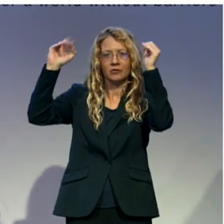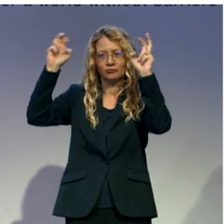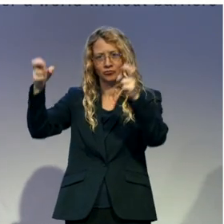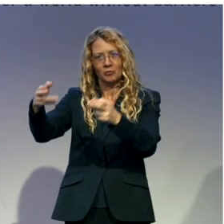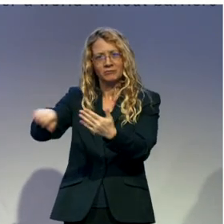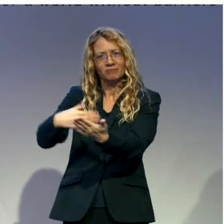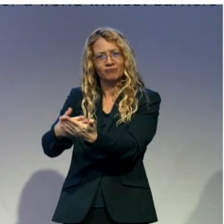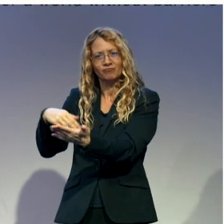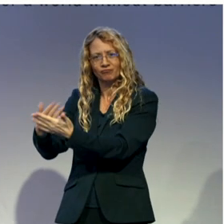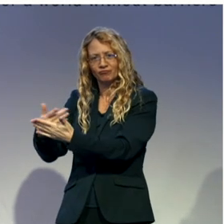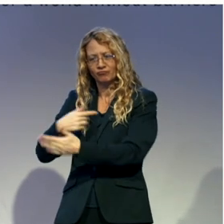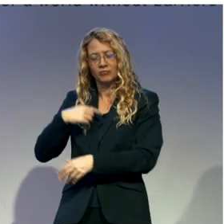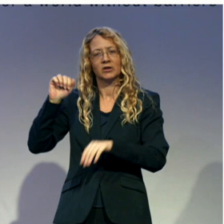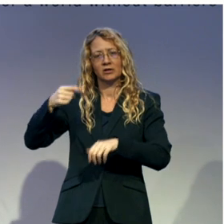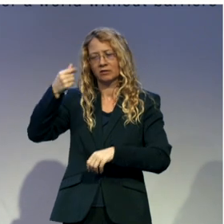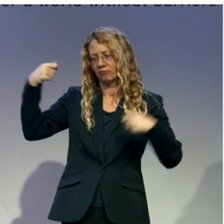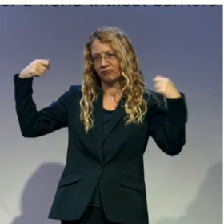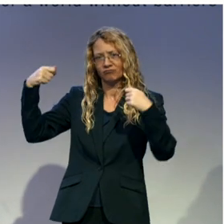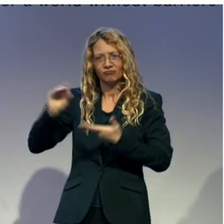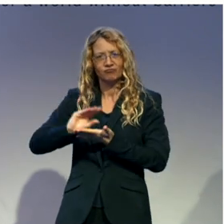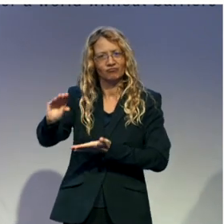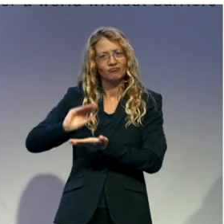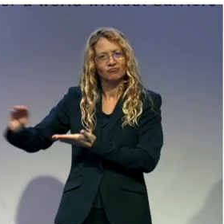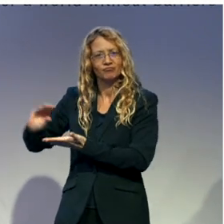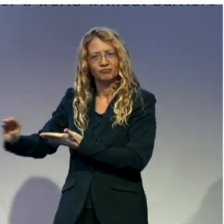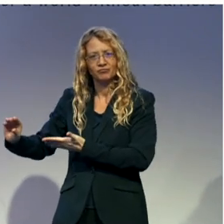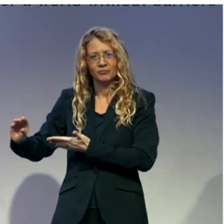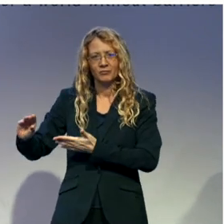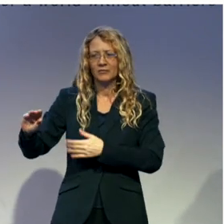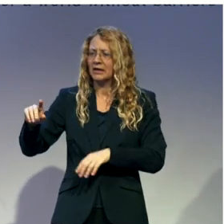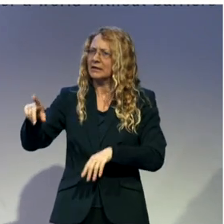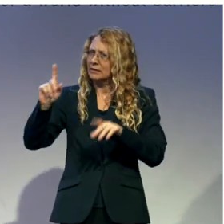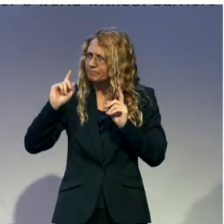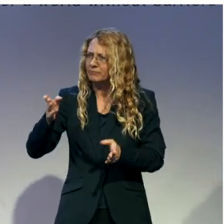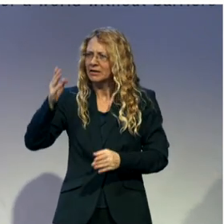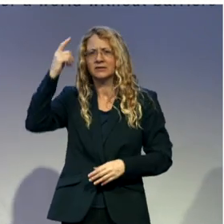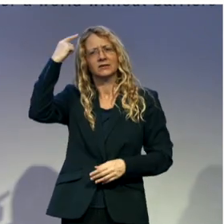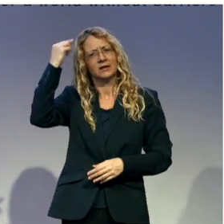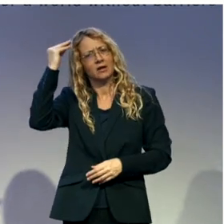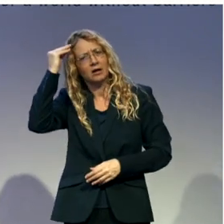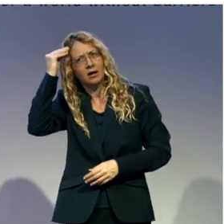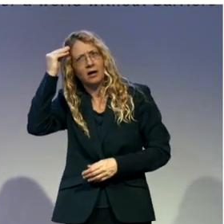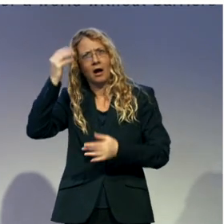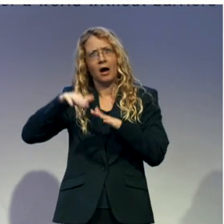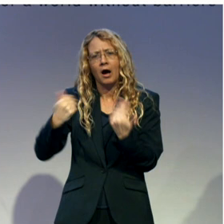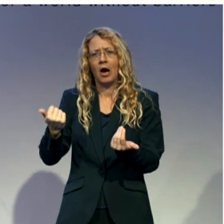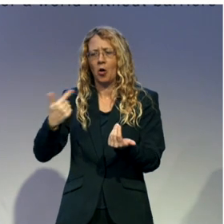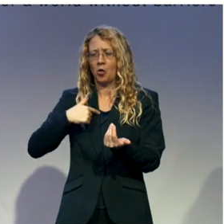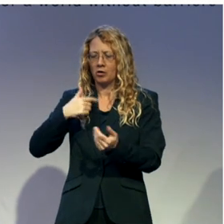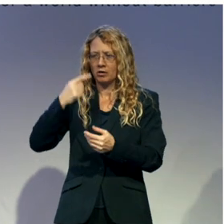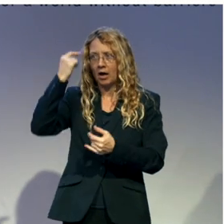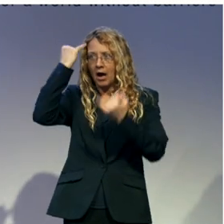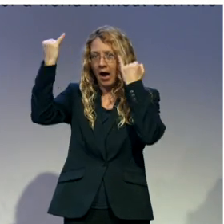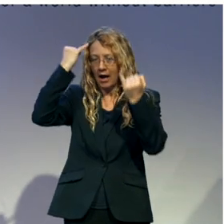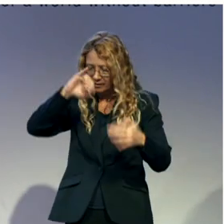The goal of the grant facility was to put learning into practice and to give the woman the opportunity to learn and experience what it is like to take